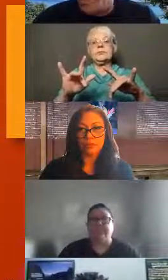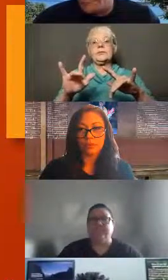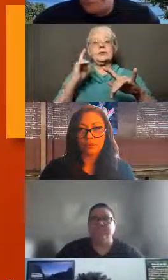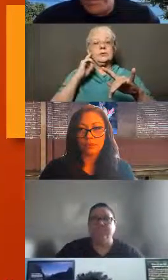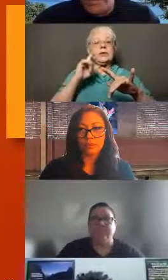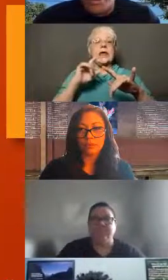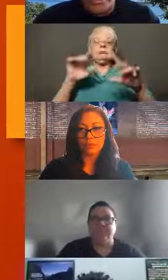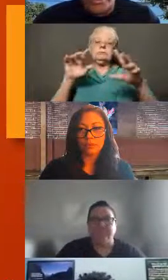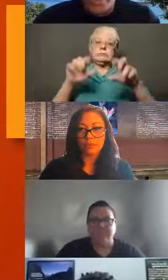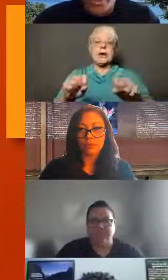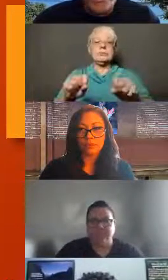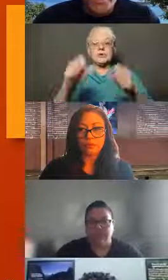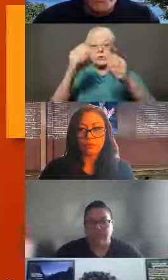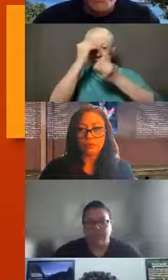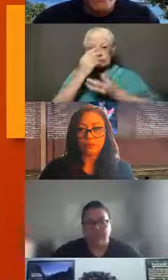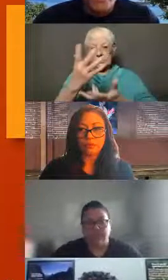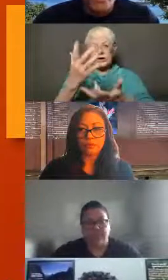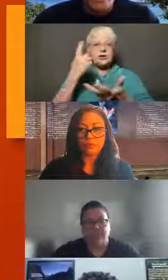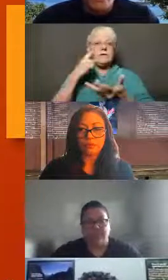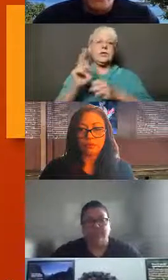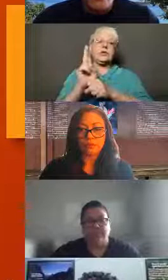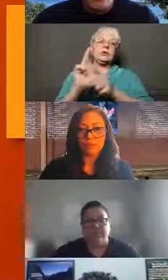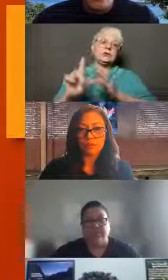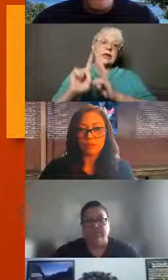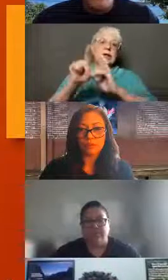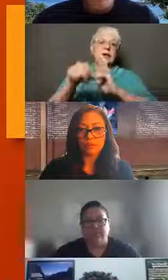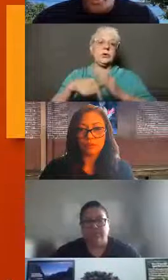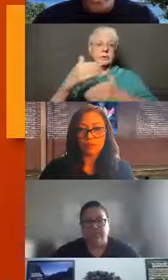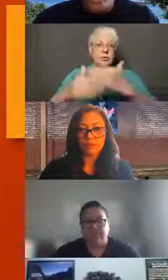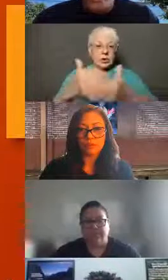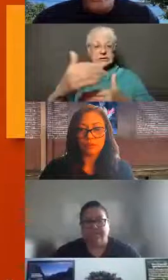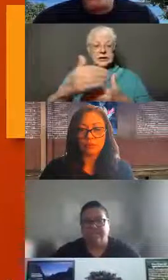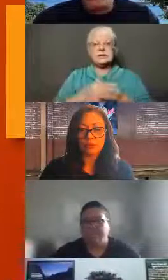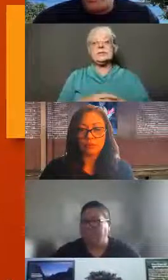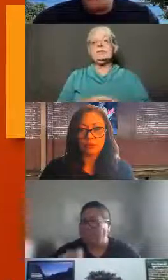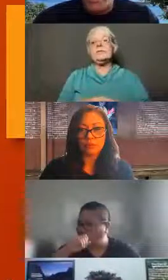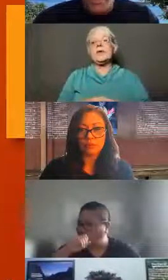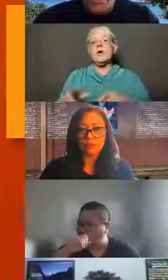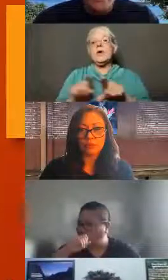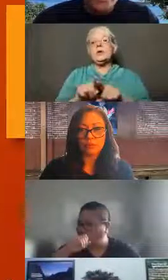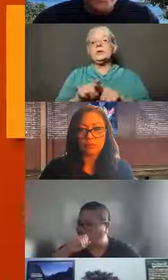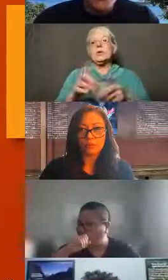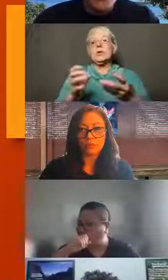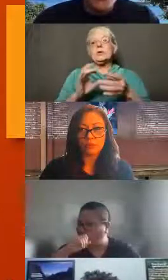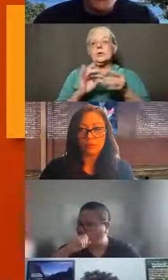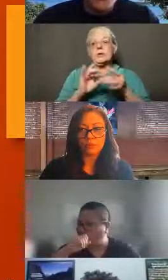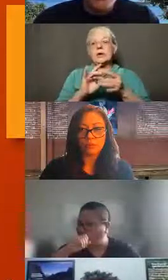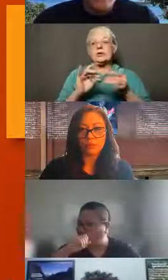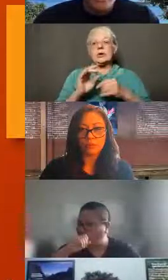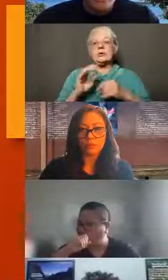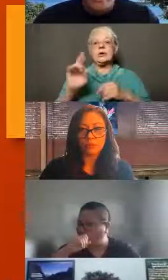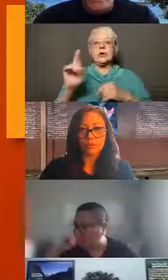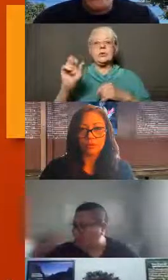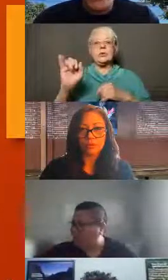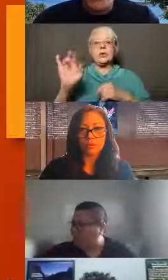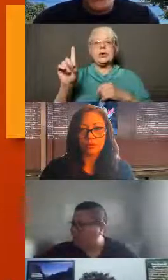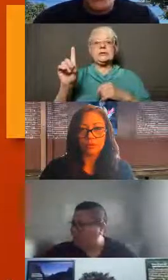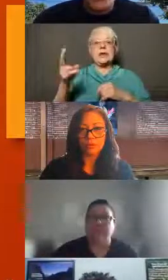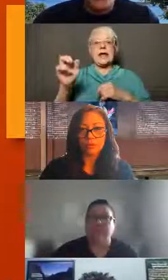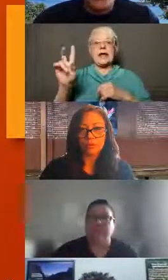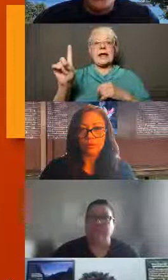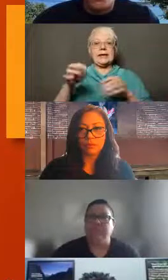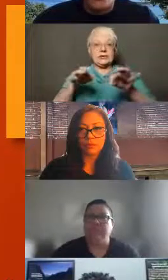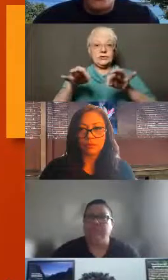be utilized later on in the process. Also want to mention the raised hand instructions. When